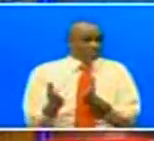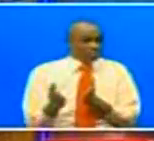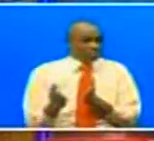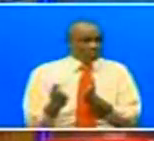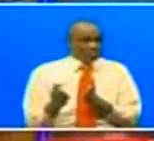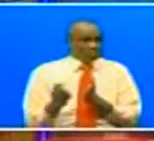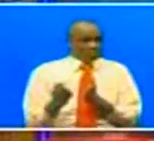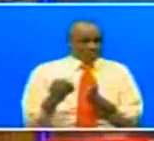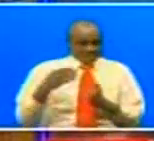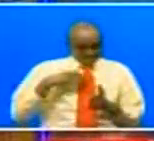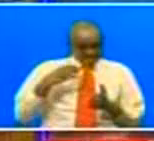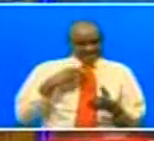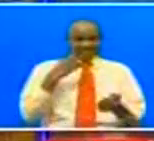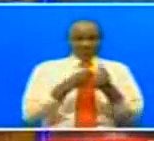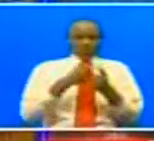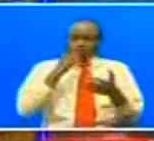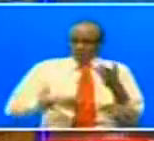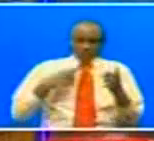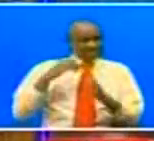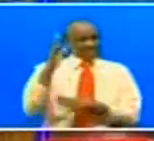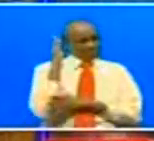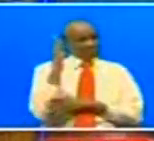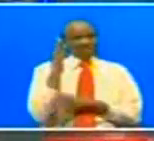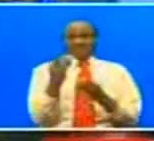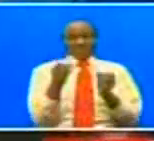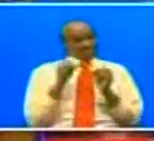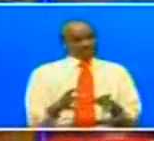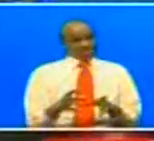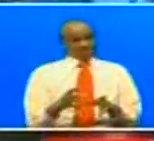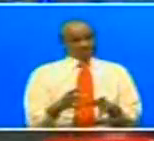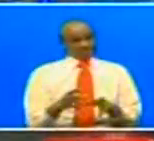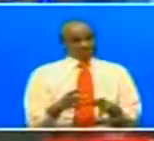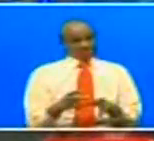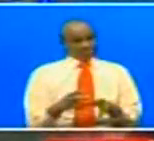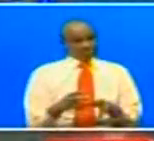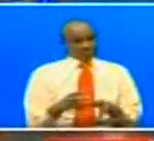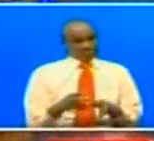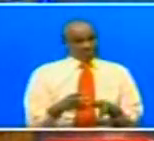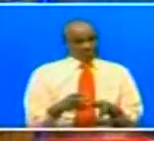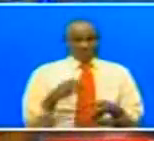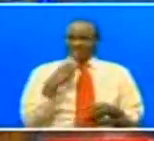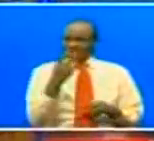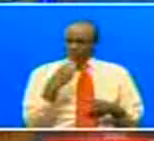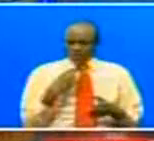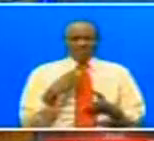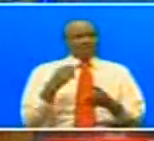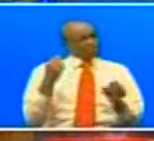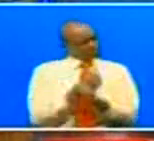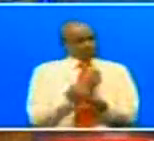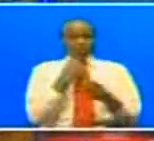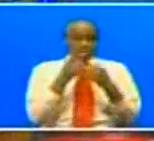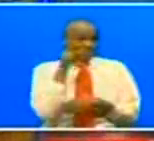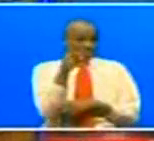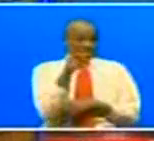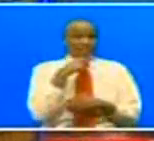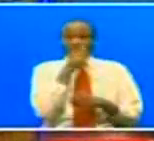my difficulty with a lot of that security stuff is it's like an iceberg. 4/5 of it sits beneath the waterline, and I quite properly can't talk about it,